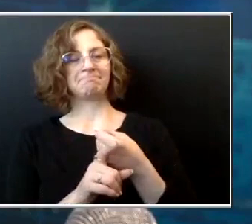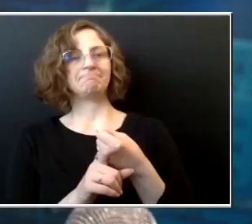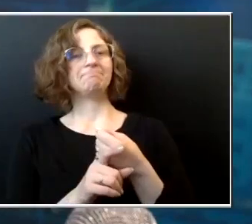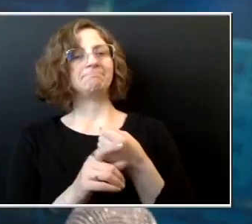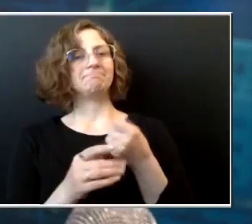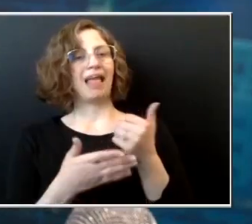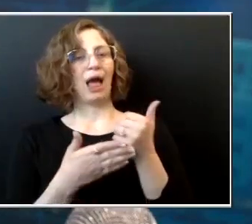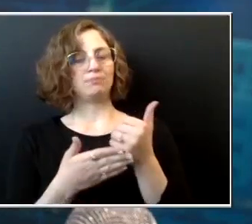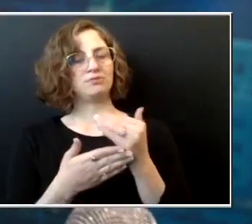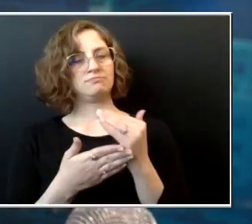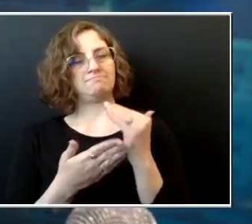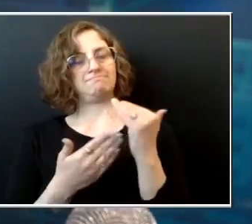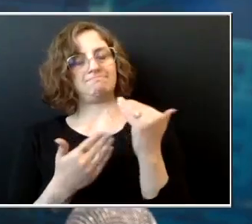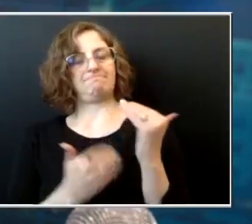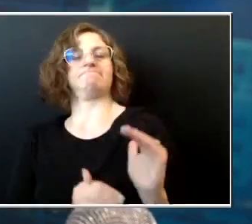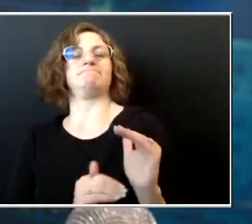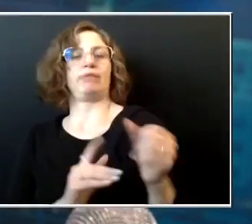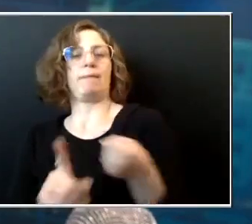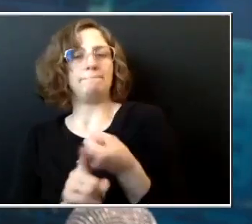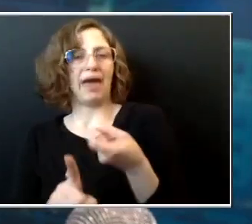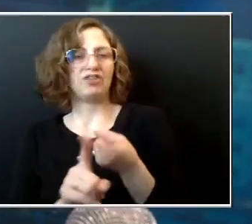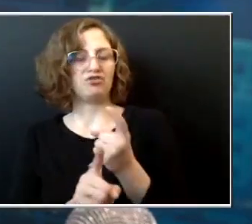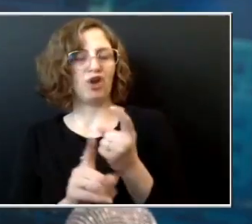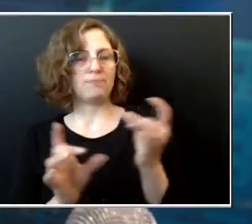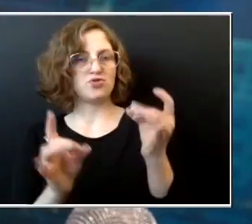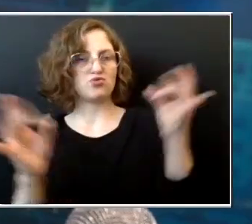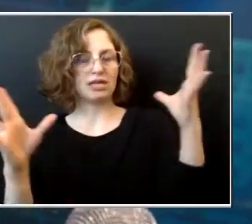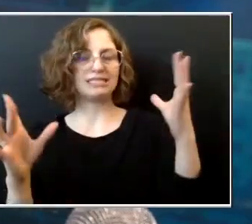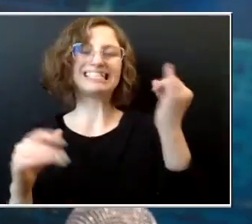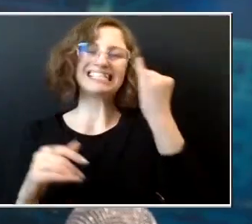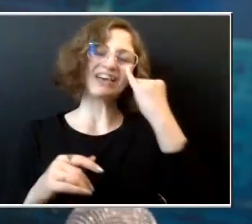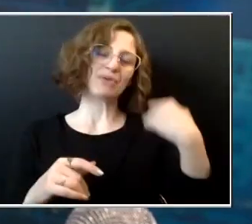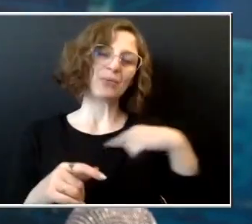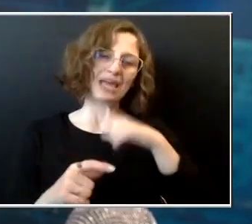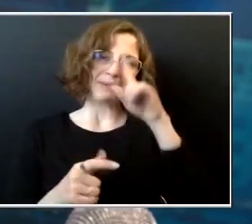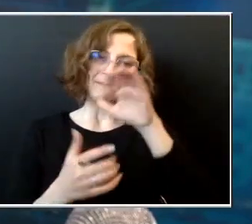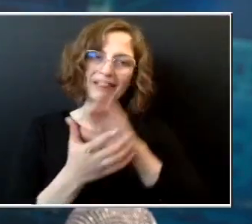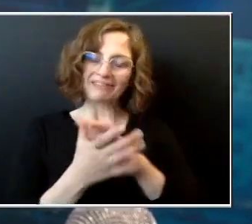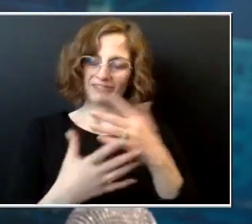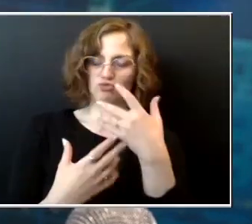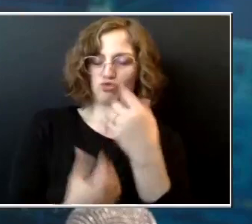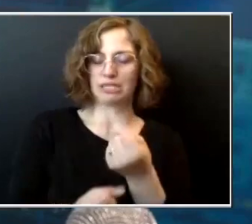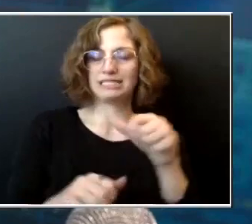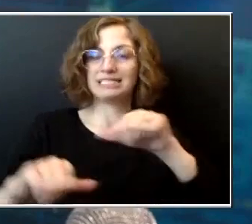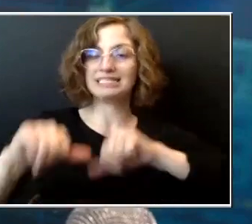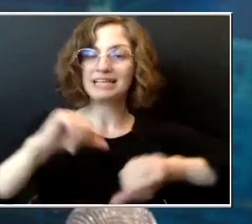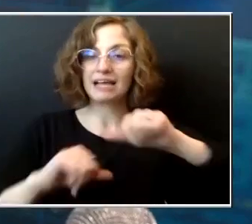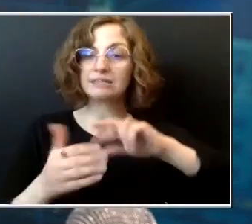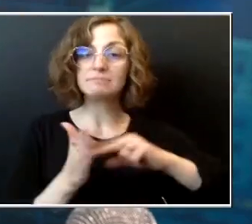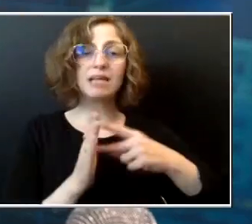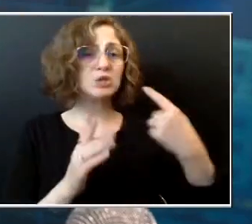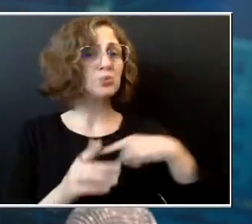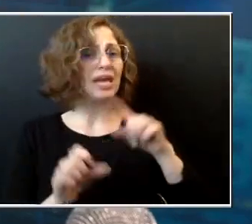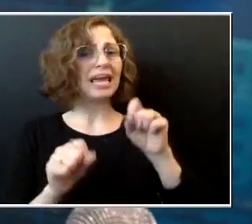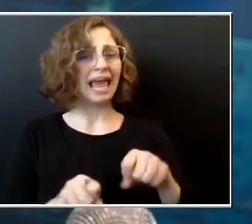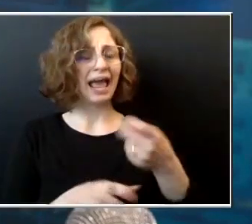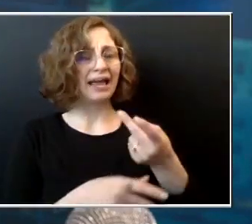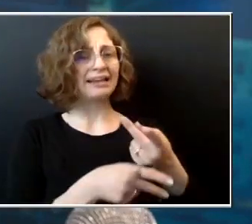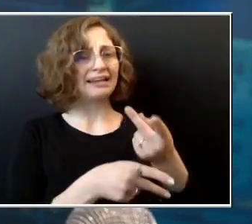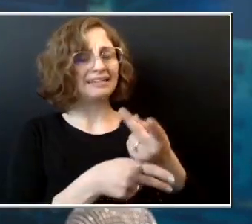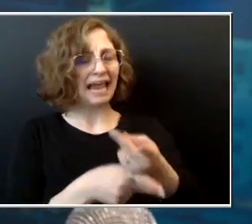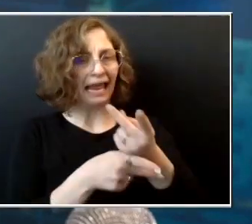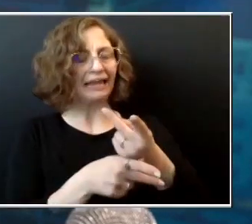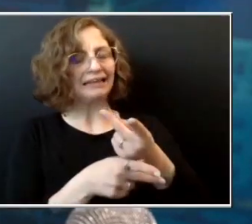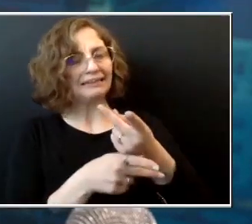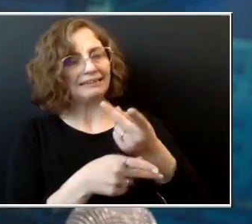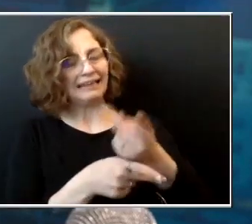If we can believe a little in the science, we can help take care of each other. I do think one of the lessons learned from this pandemic is that